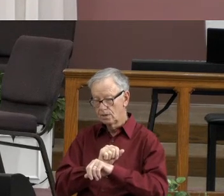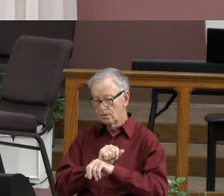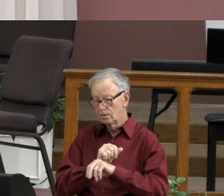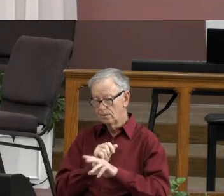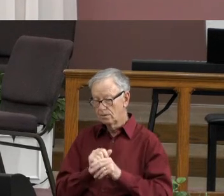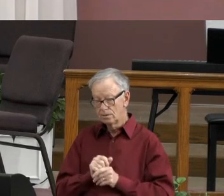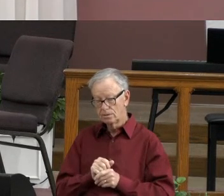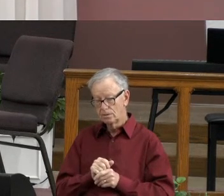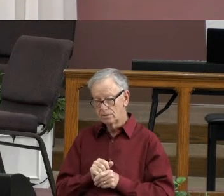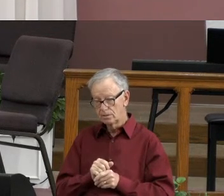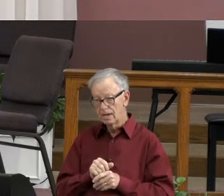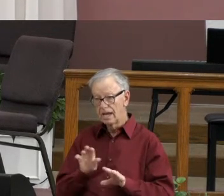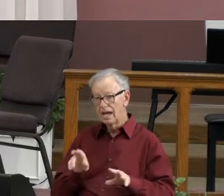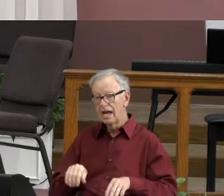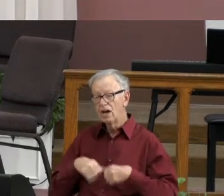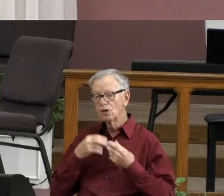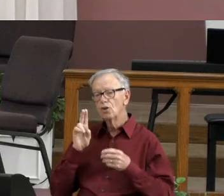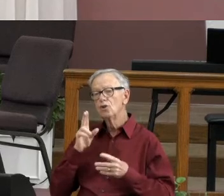How are you going to apply?